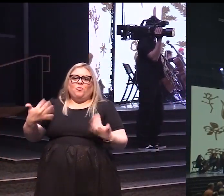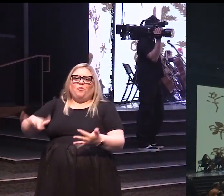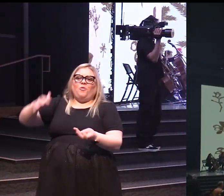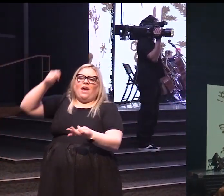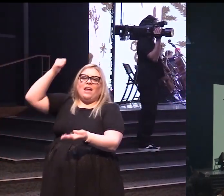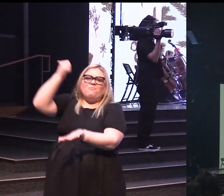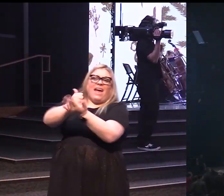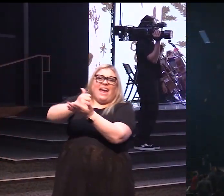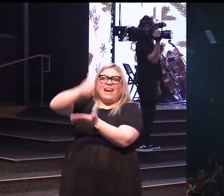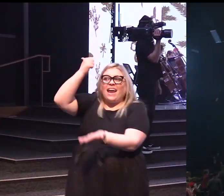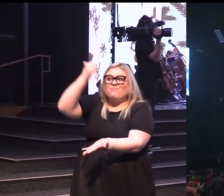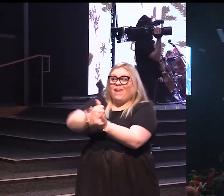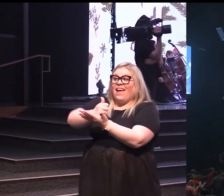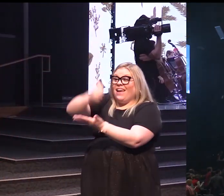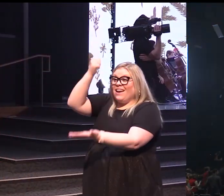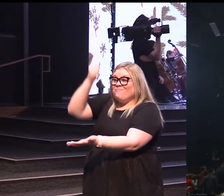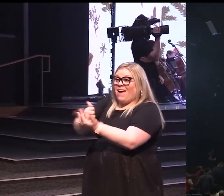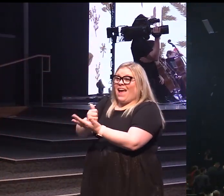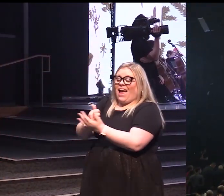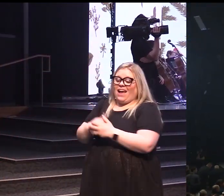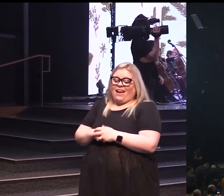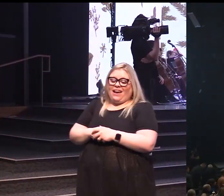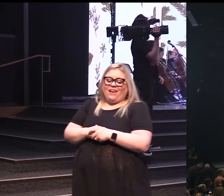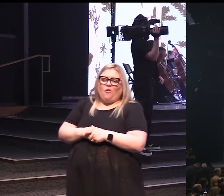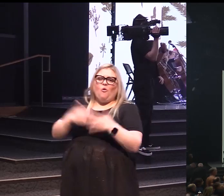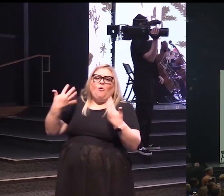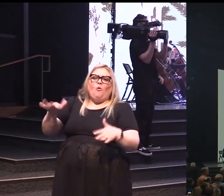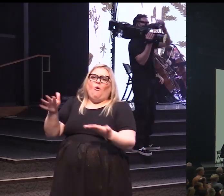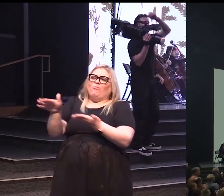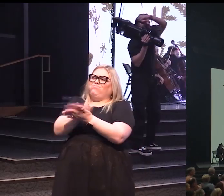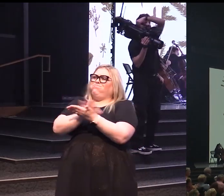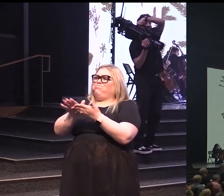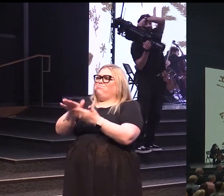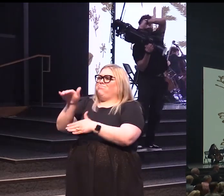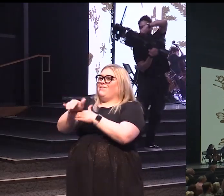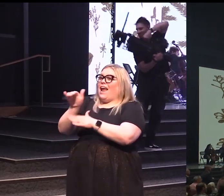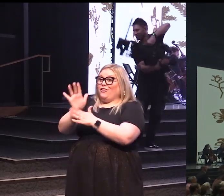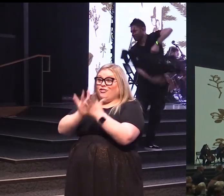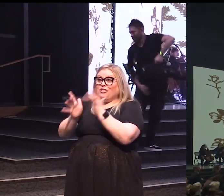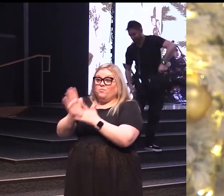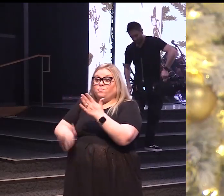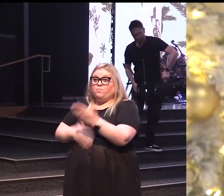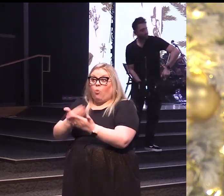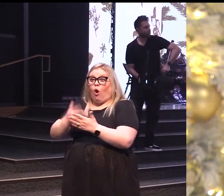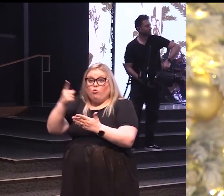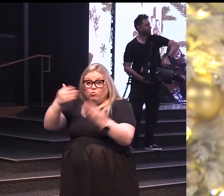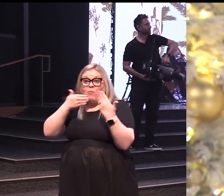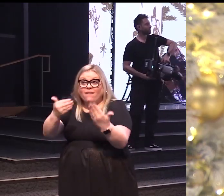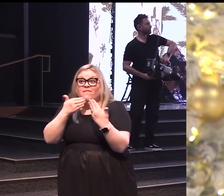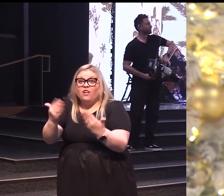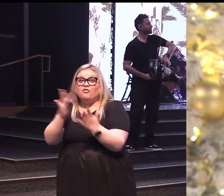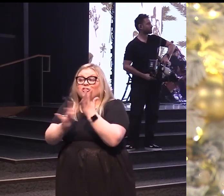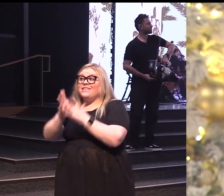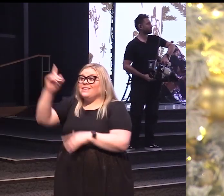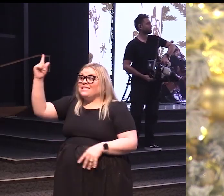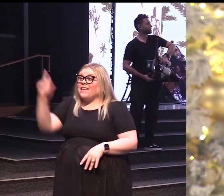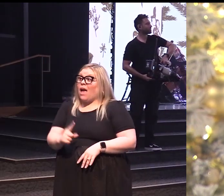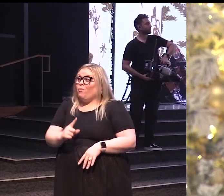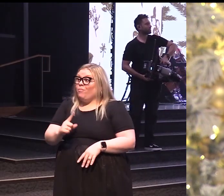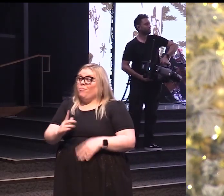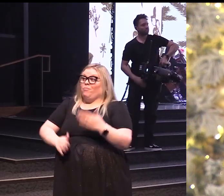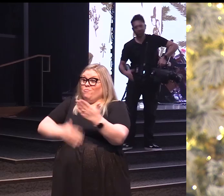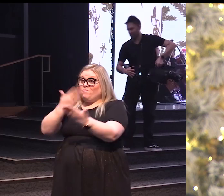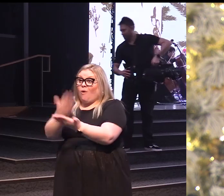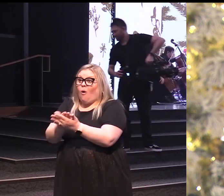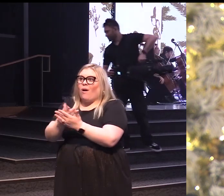Amen. Amen. What a divine night that was. Aren't you grateful that Jesus came for us? Aren't you grateful